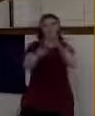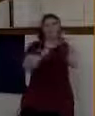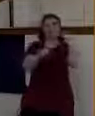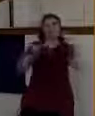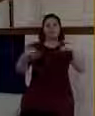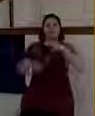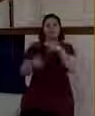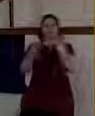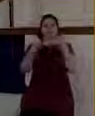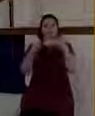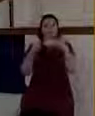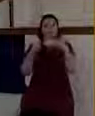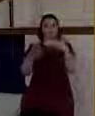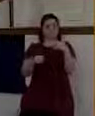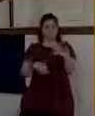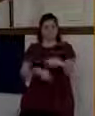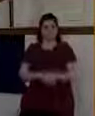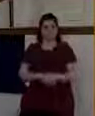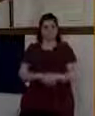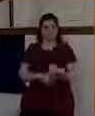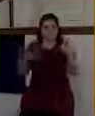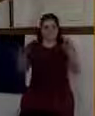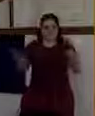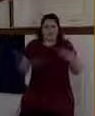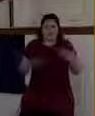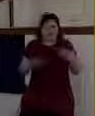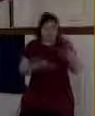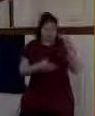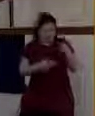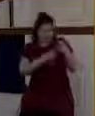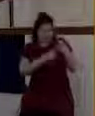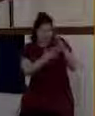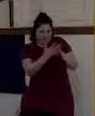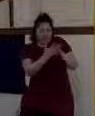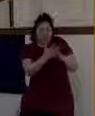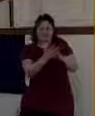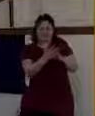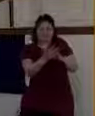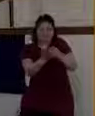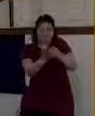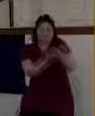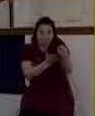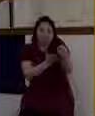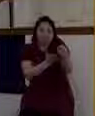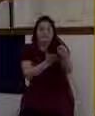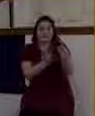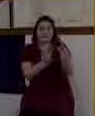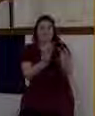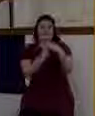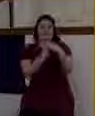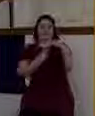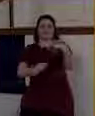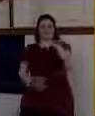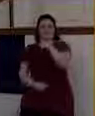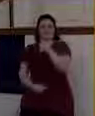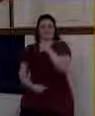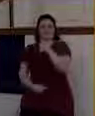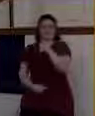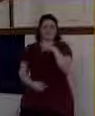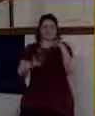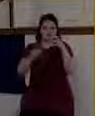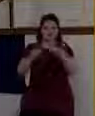Israel's history. We're here to learn about truth that we can apply to our own life, right? All of these stories give us lessons that we